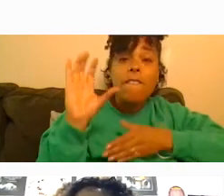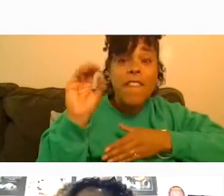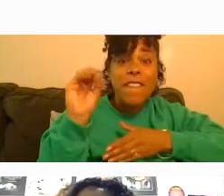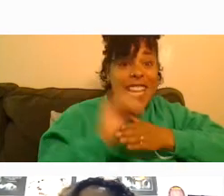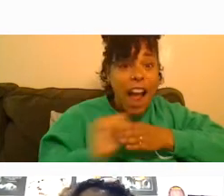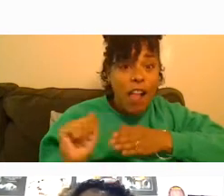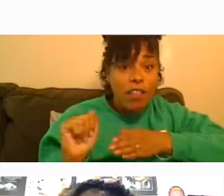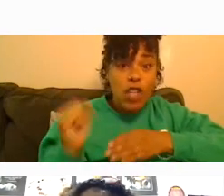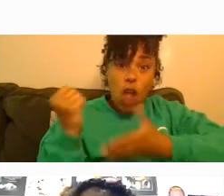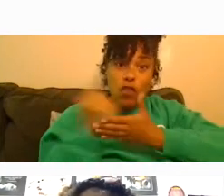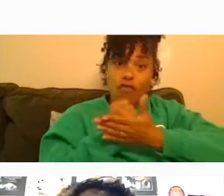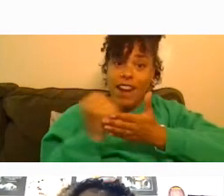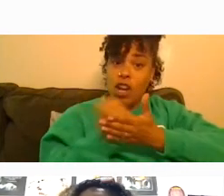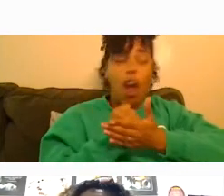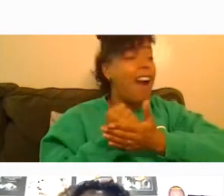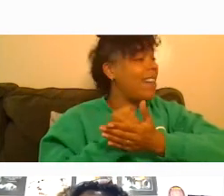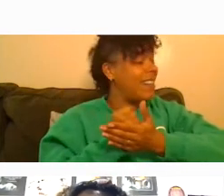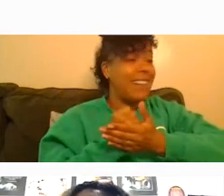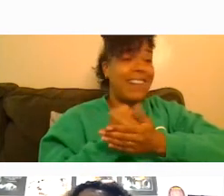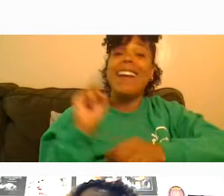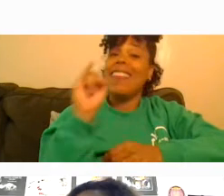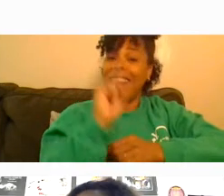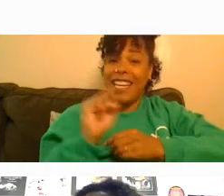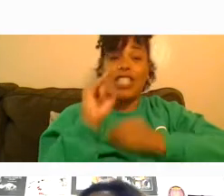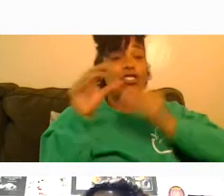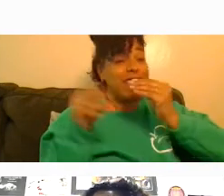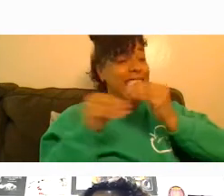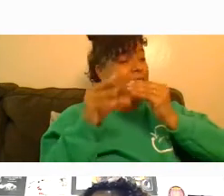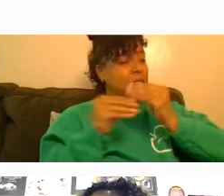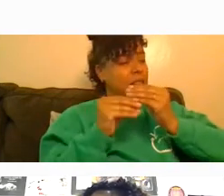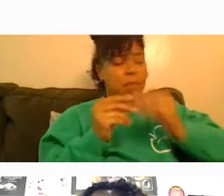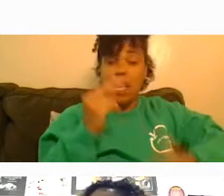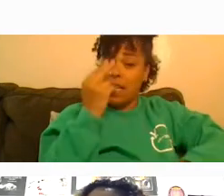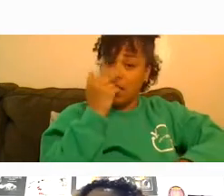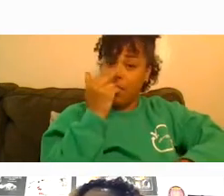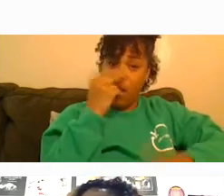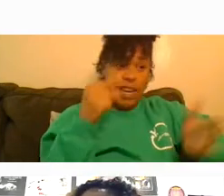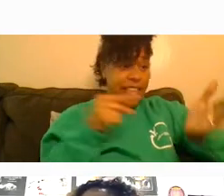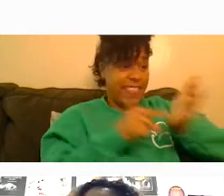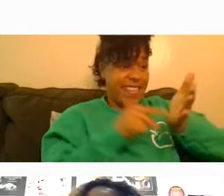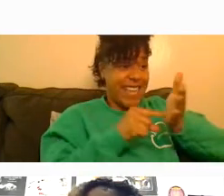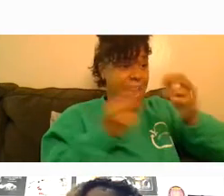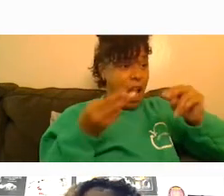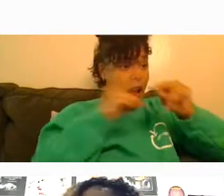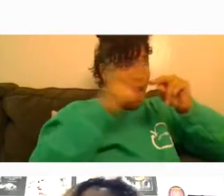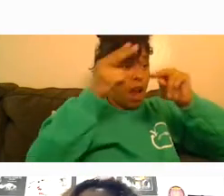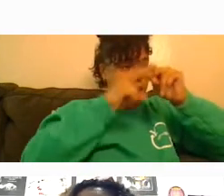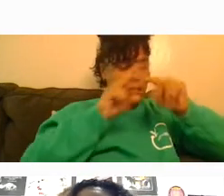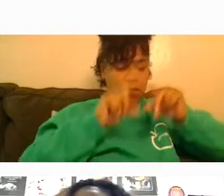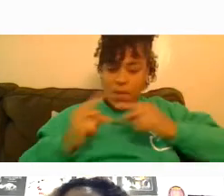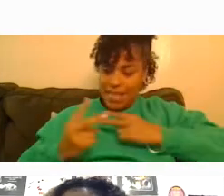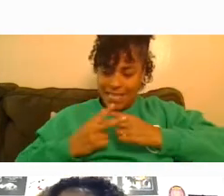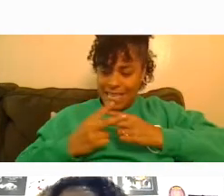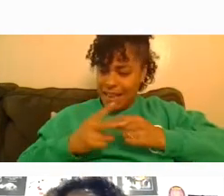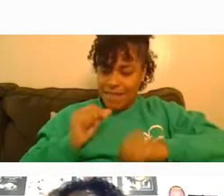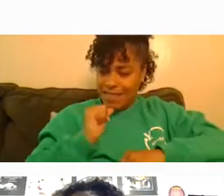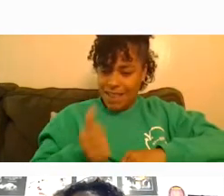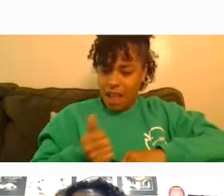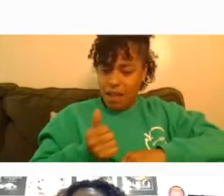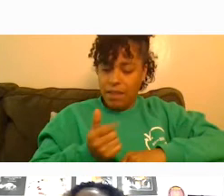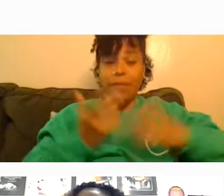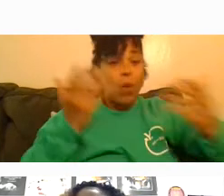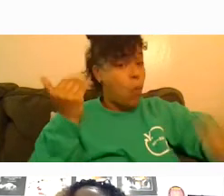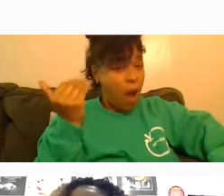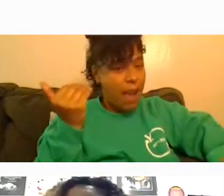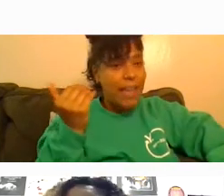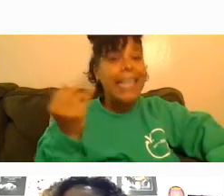up. It's funny how the debt adds up, but the savings don't add up. You know why? Because if you knew better, you would do better. And